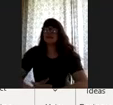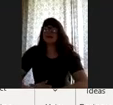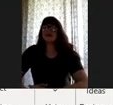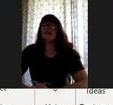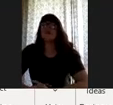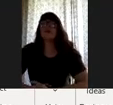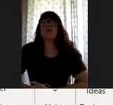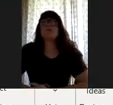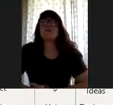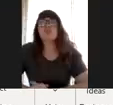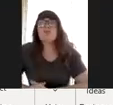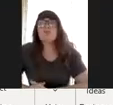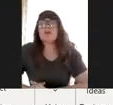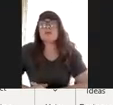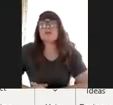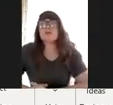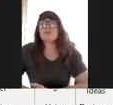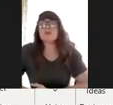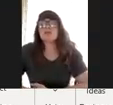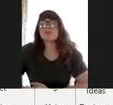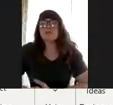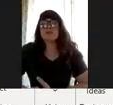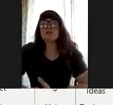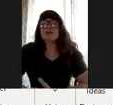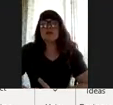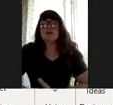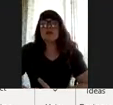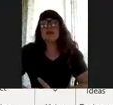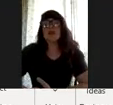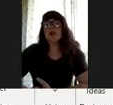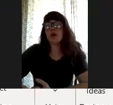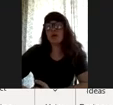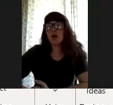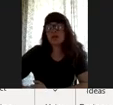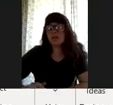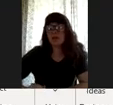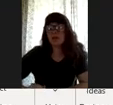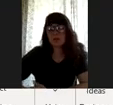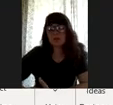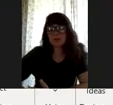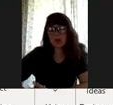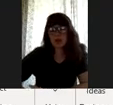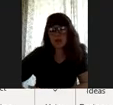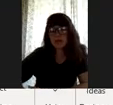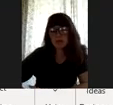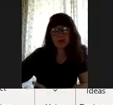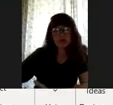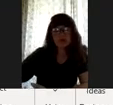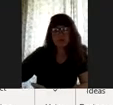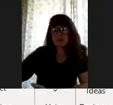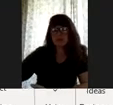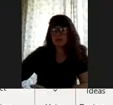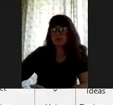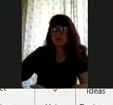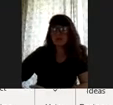See, I don't know if it would go in position or if it would go in experience. Well, it can. It could go in ultimate though, because if we're if it is referring to